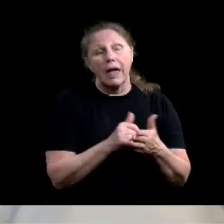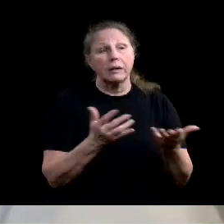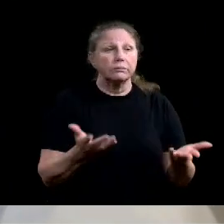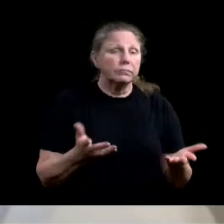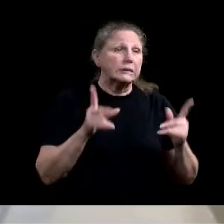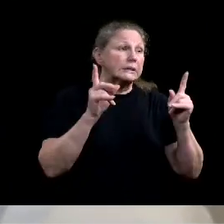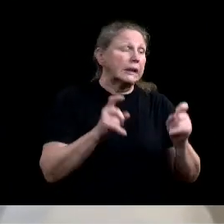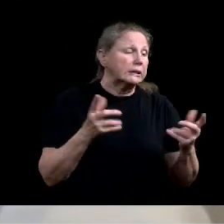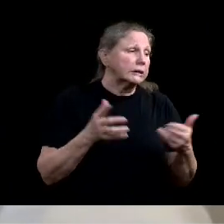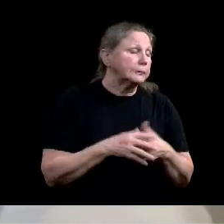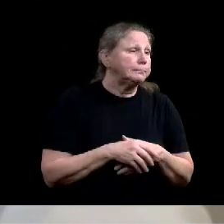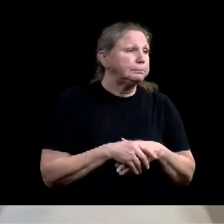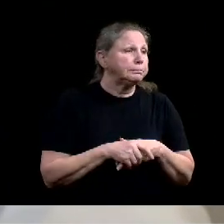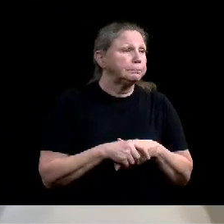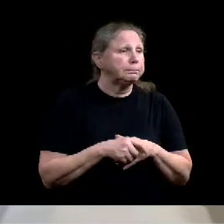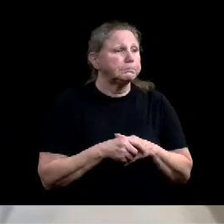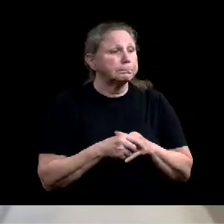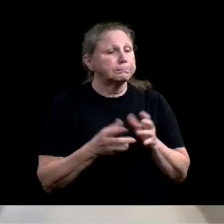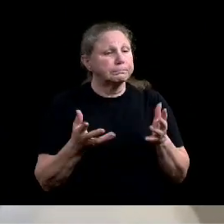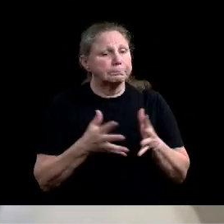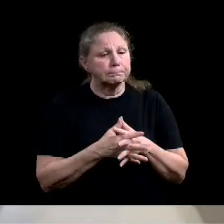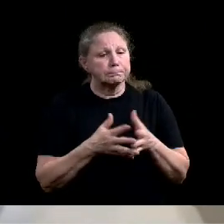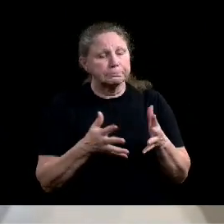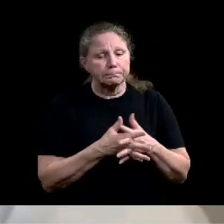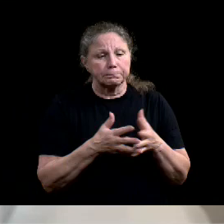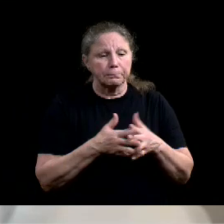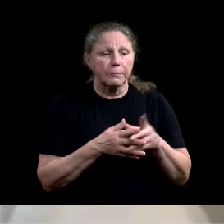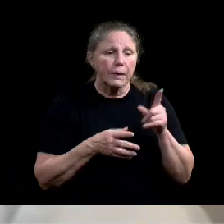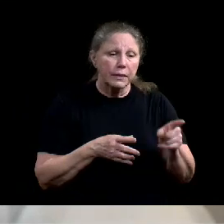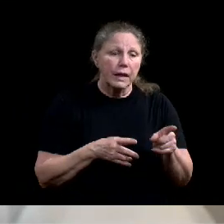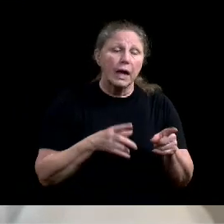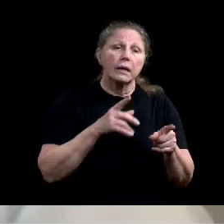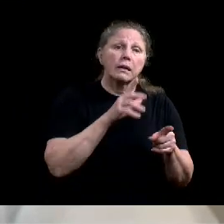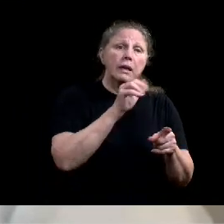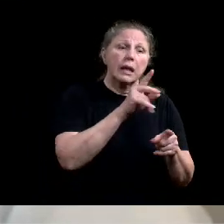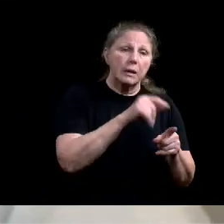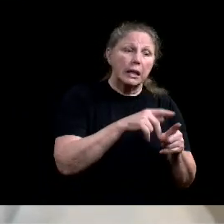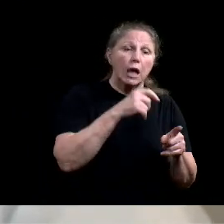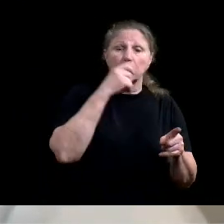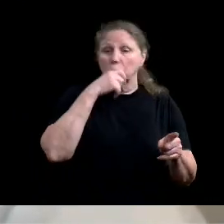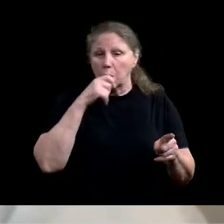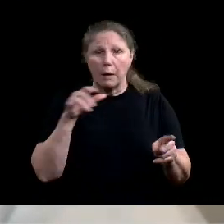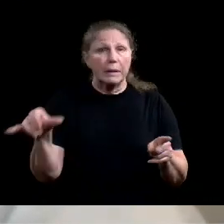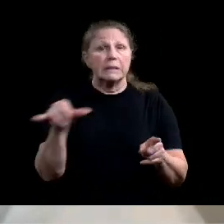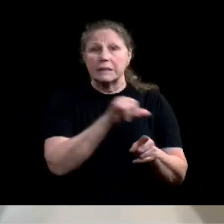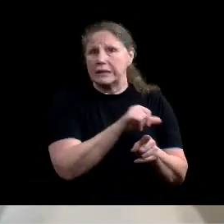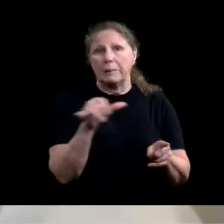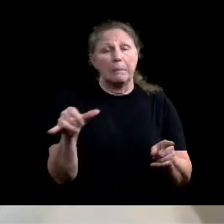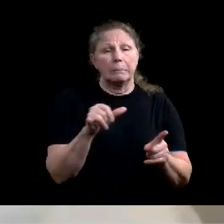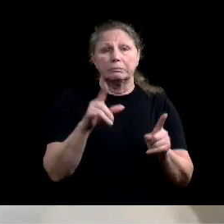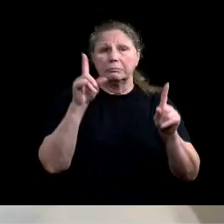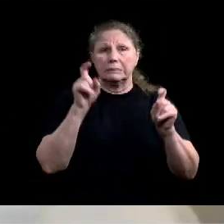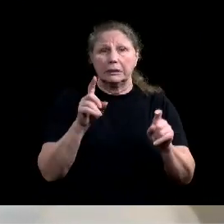swab test. That's the PCR that we've been using. The IgG test, also a blood